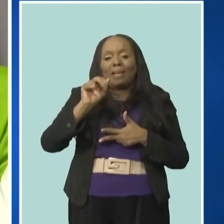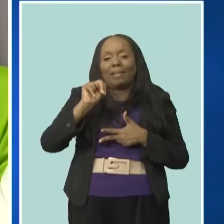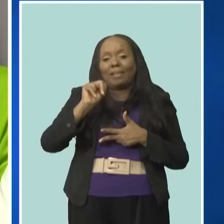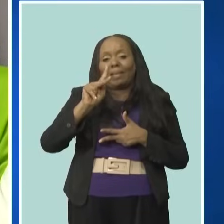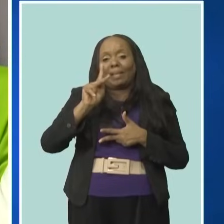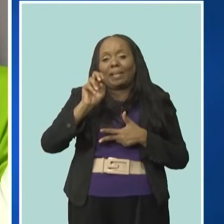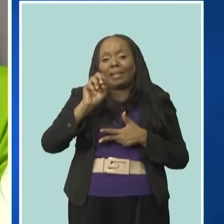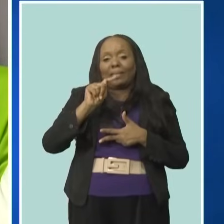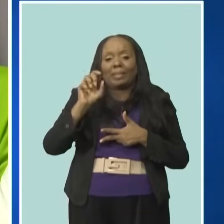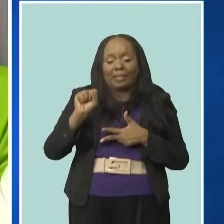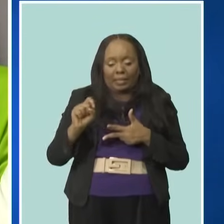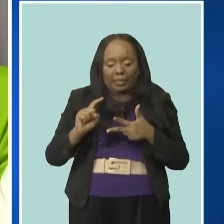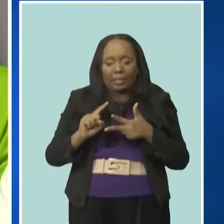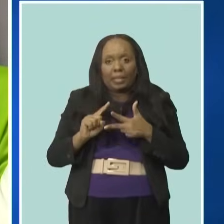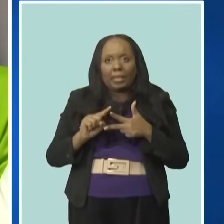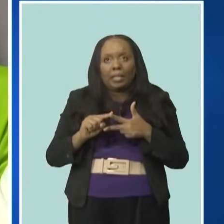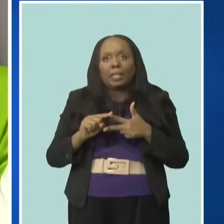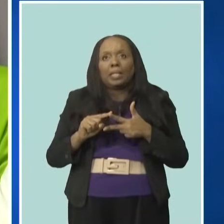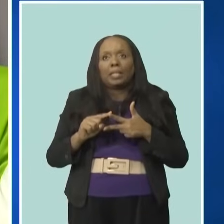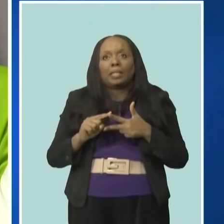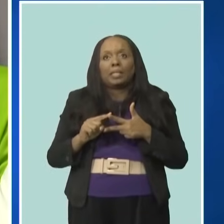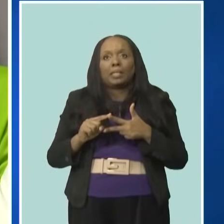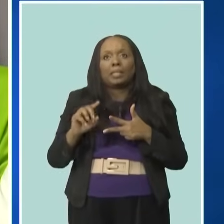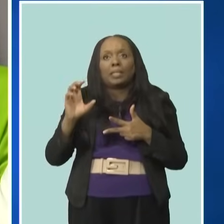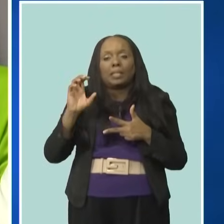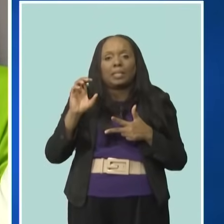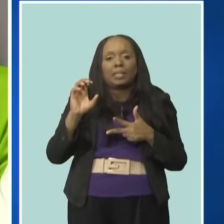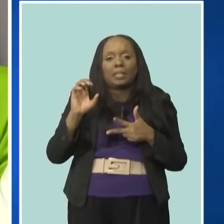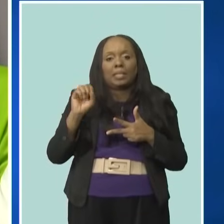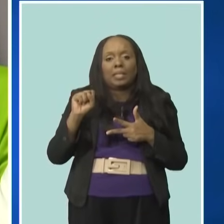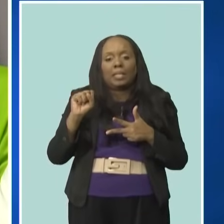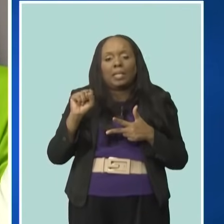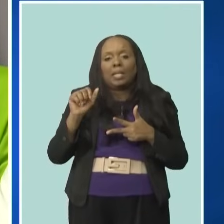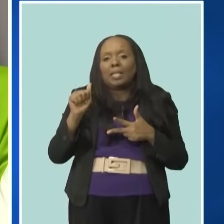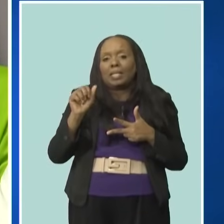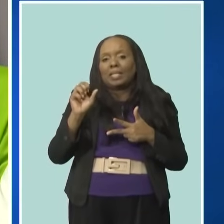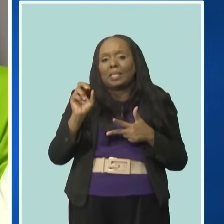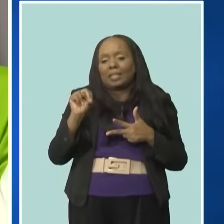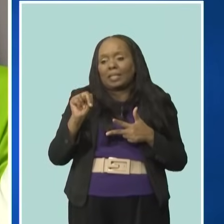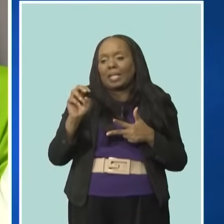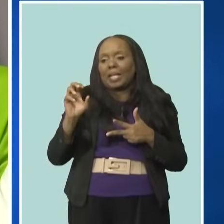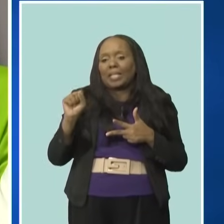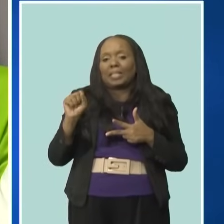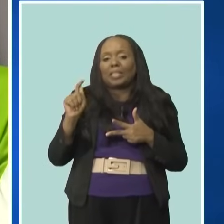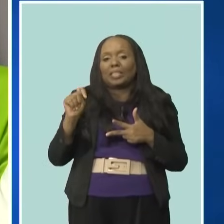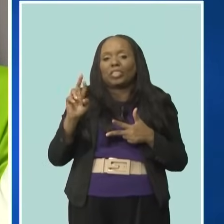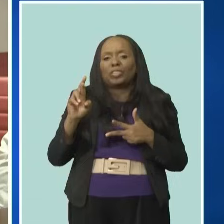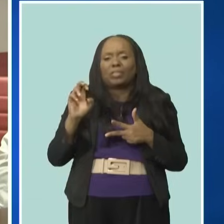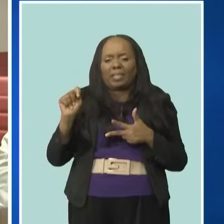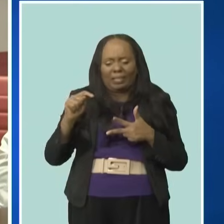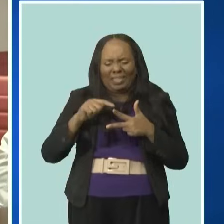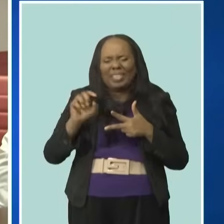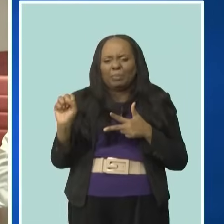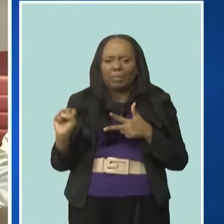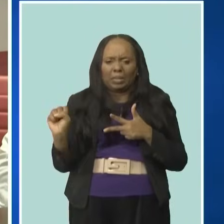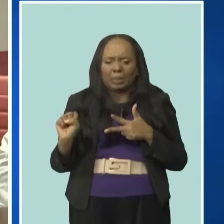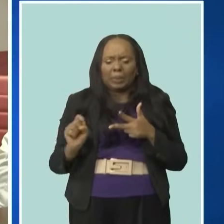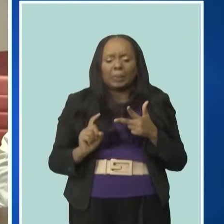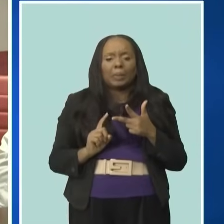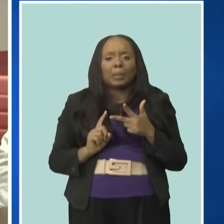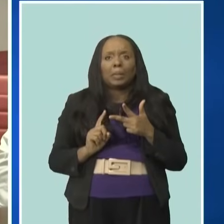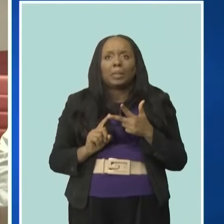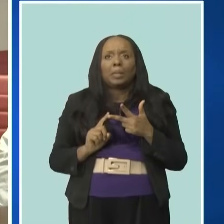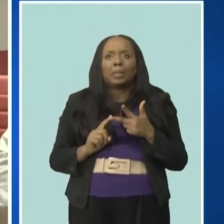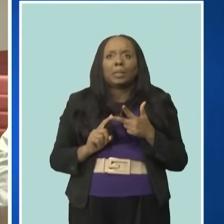then further to the south of that would be Sand Street, the old road, Spicestone Road. Then